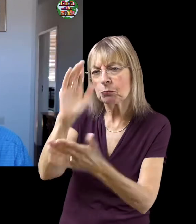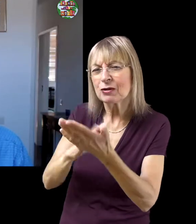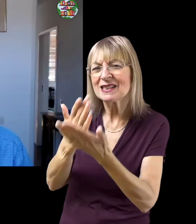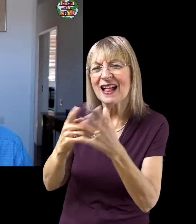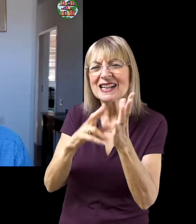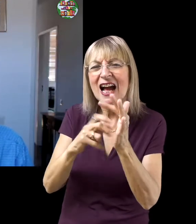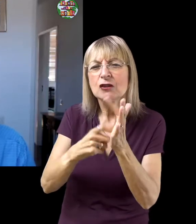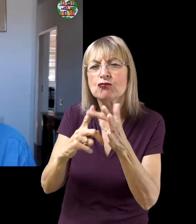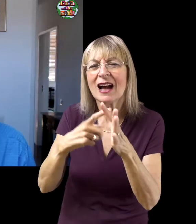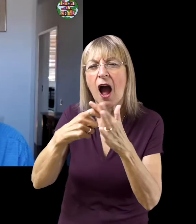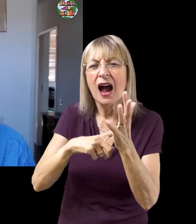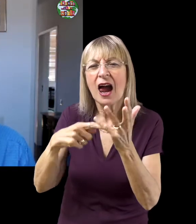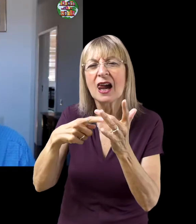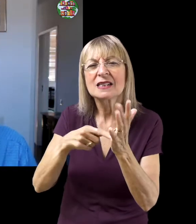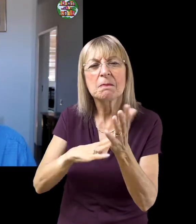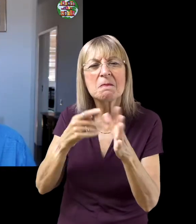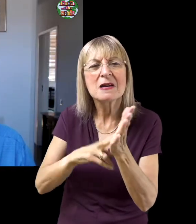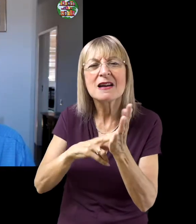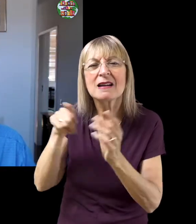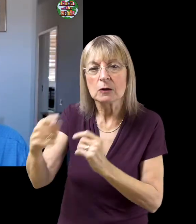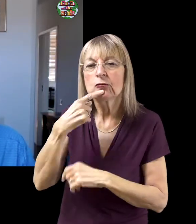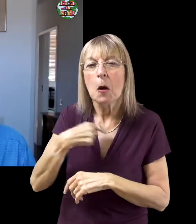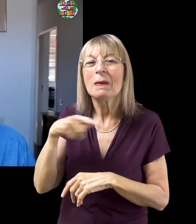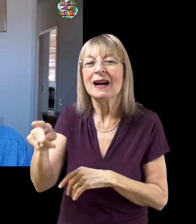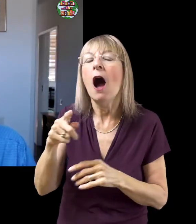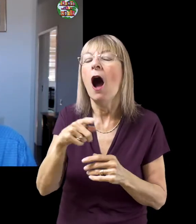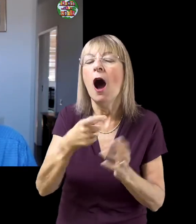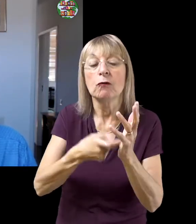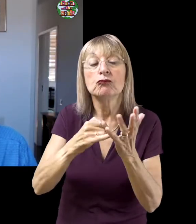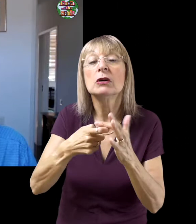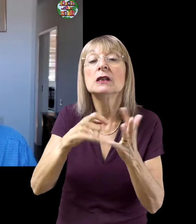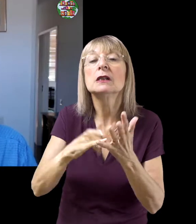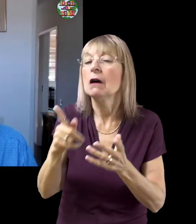speak to Anna's German translator, Andrea Klautmann,